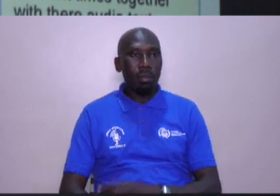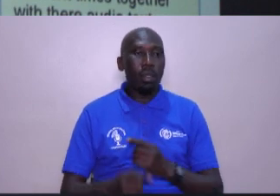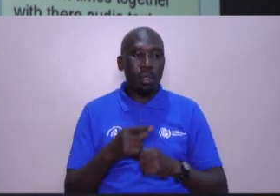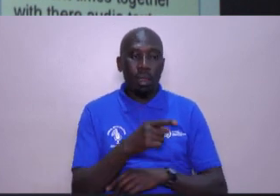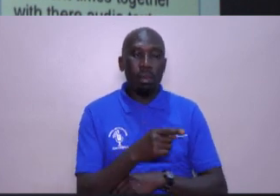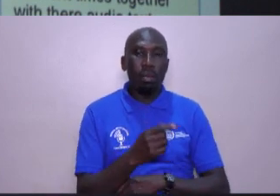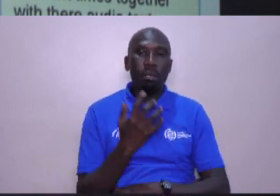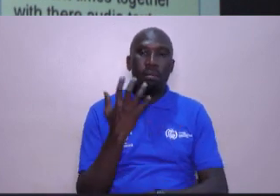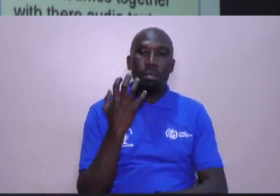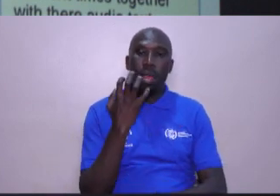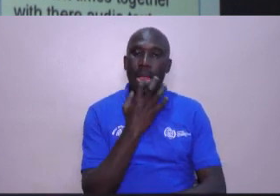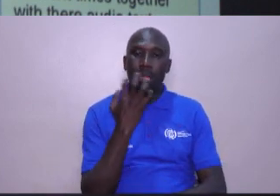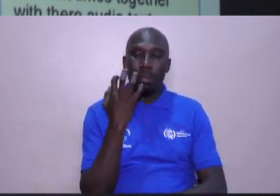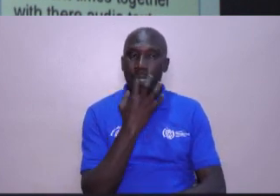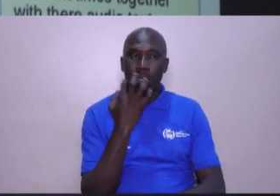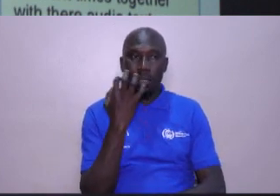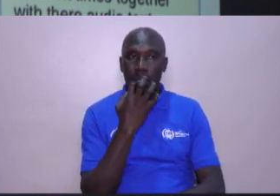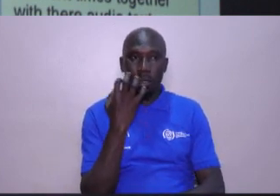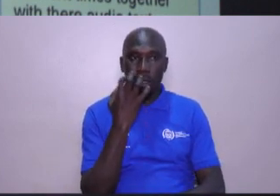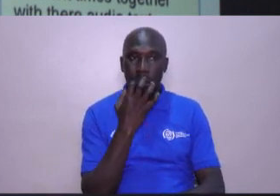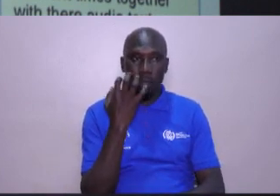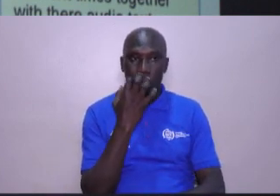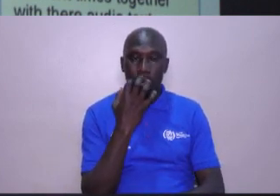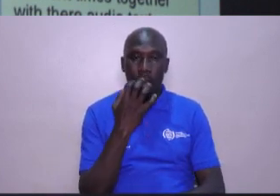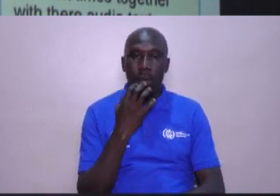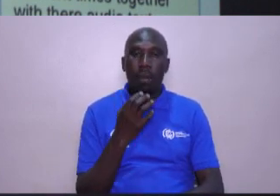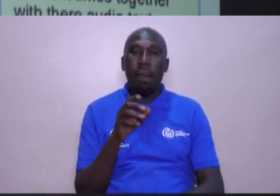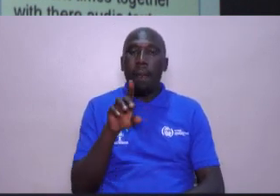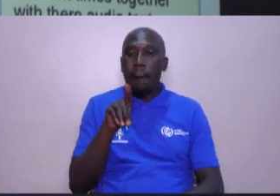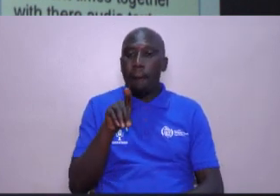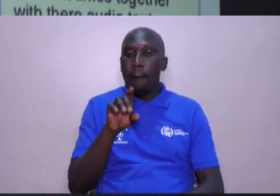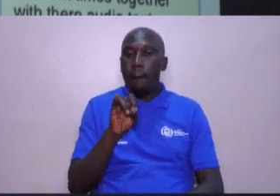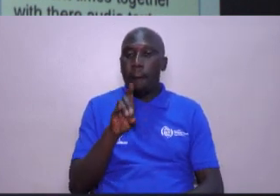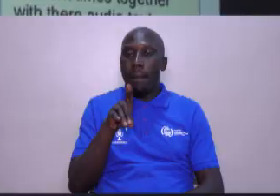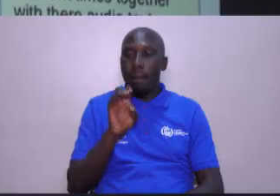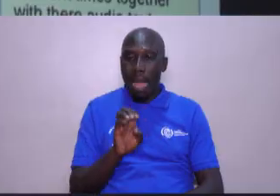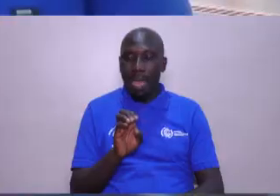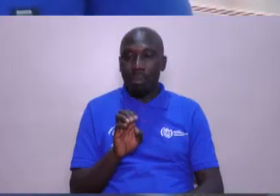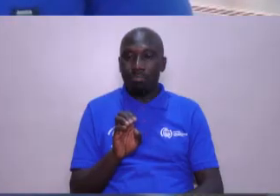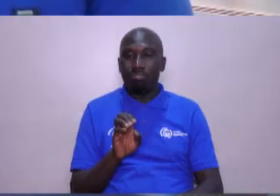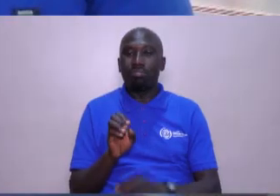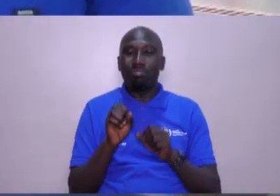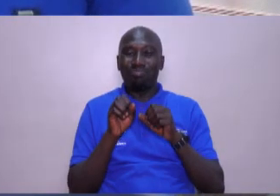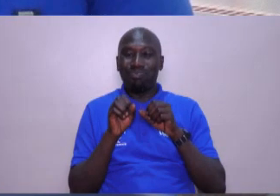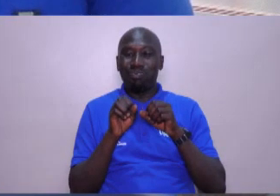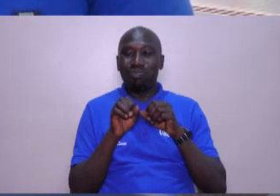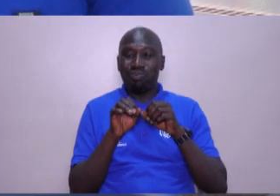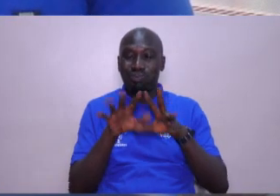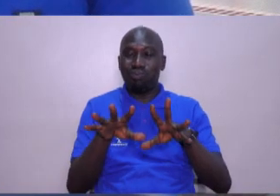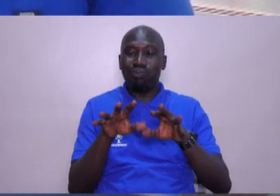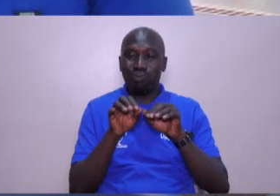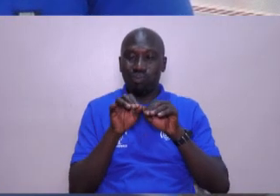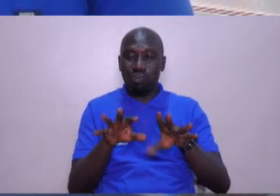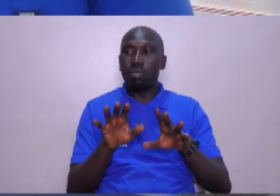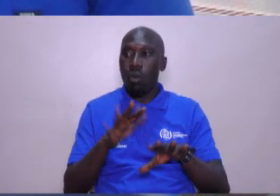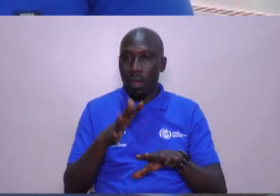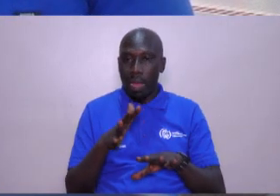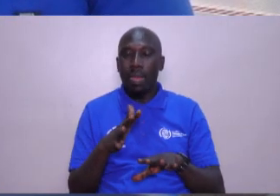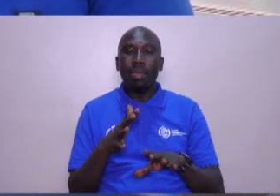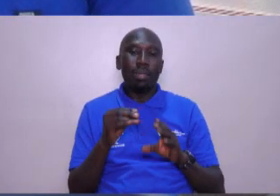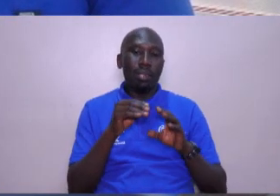Animate a pipe sprinkling out water to crops in the garden controlled